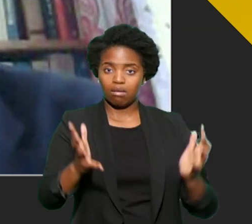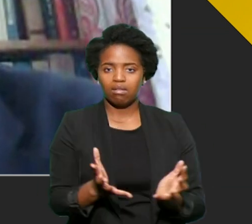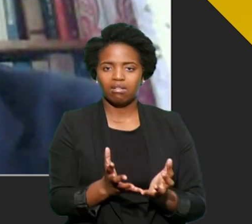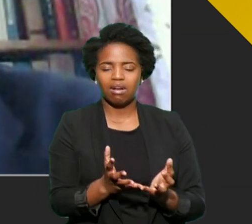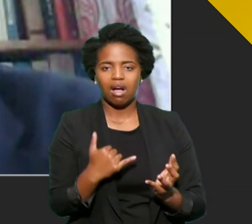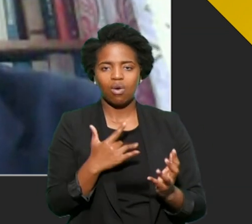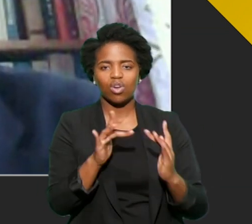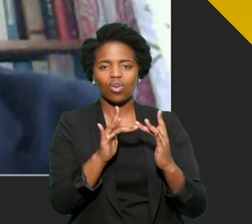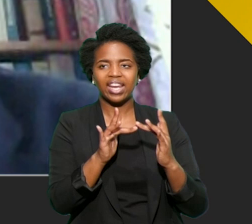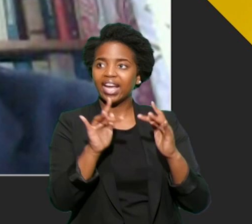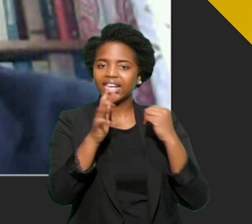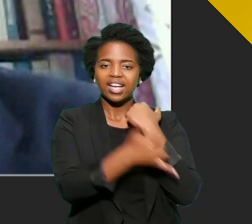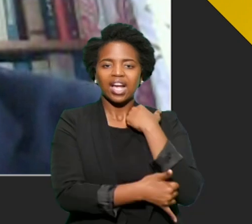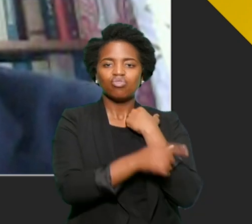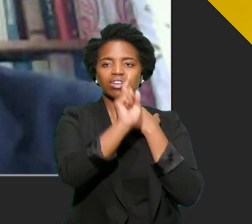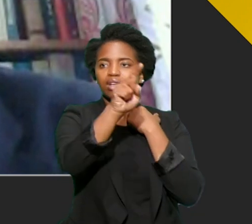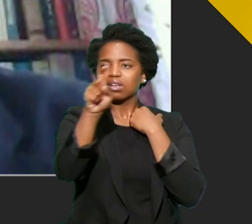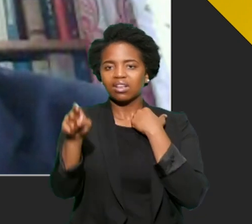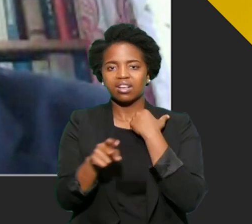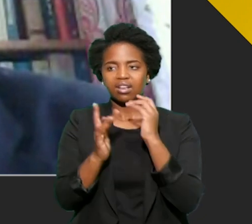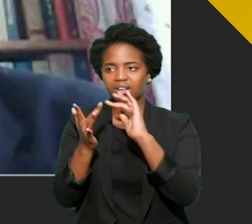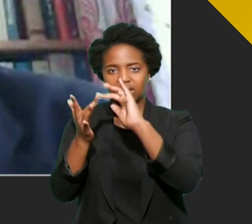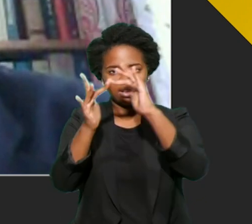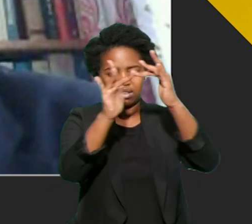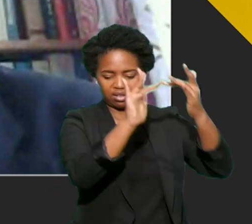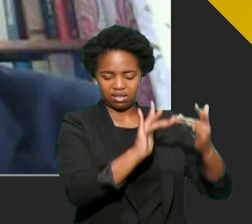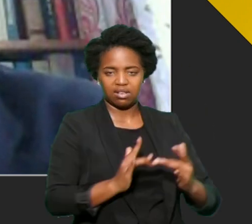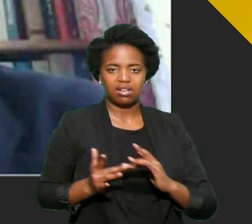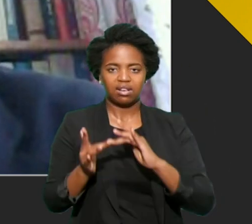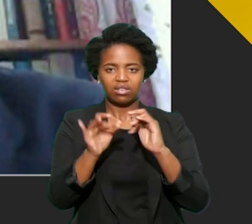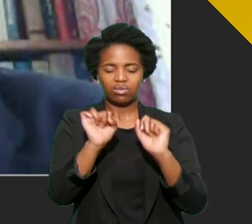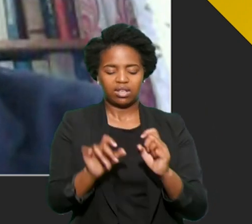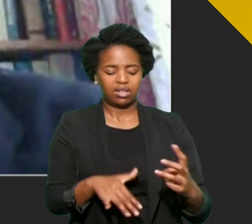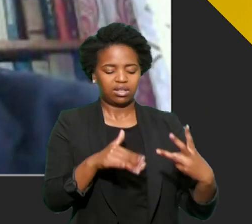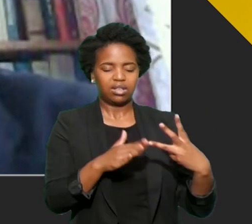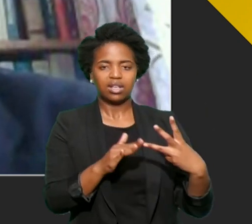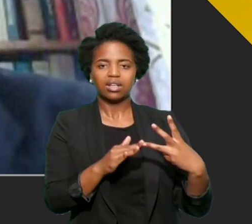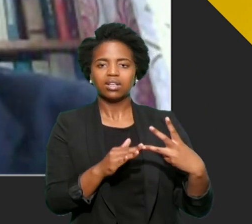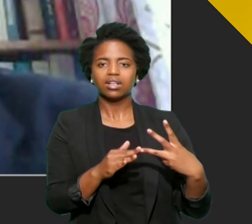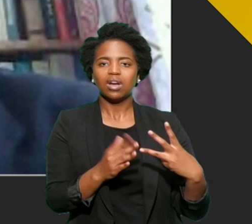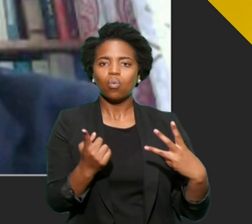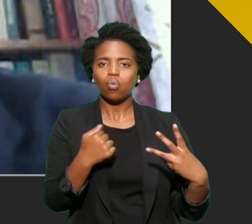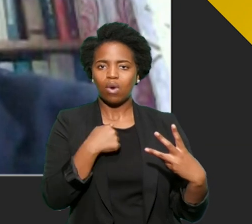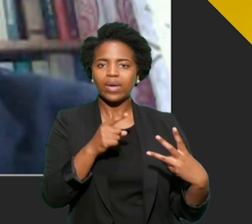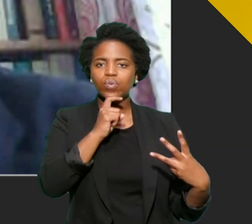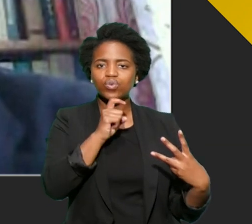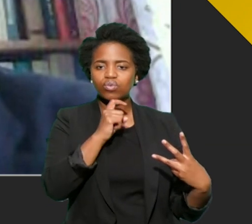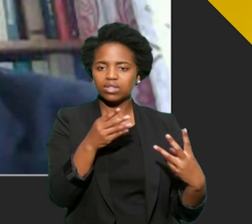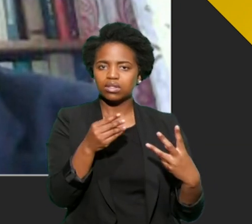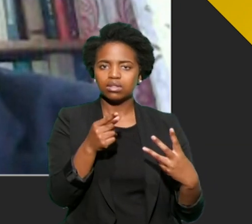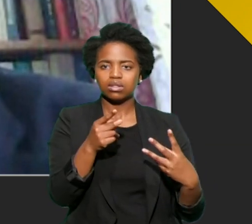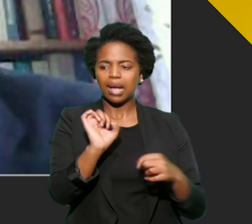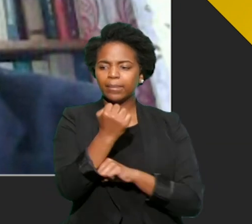is, we are connected to the world and world is connected to us. And the third one is automation and artificial intelligence. Yeah.